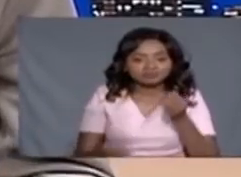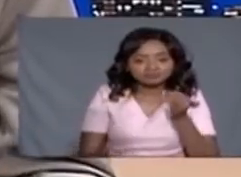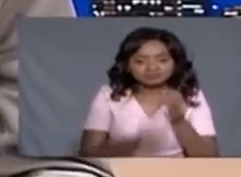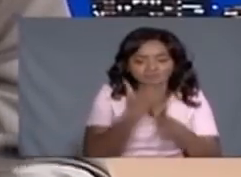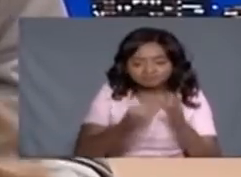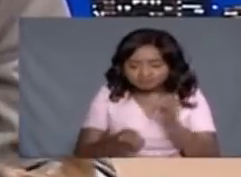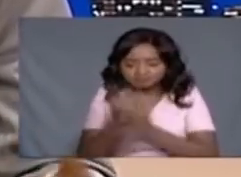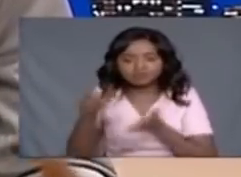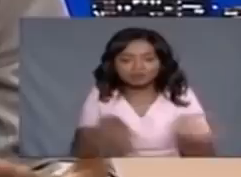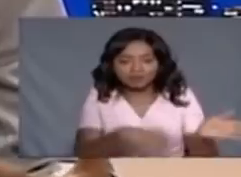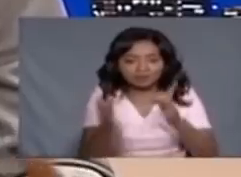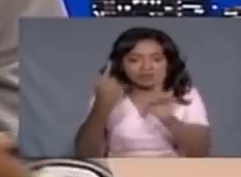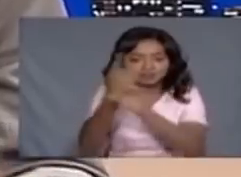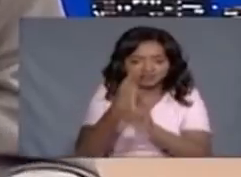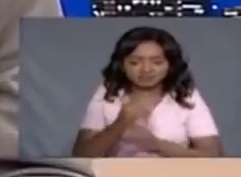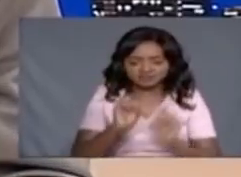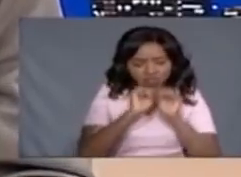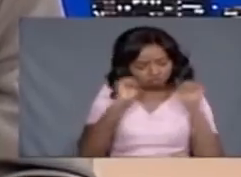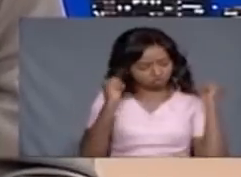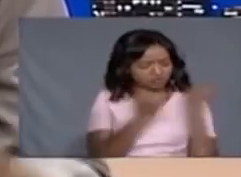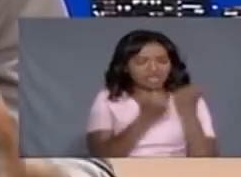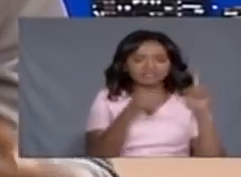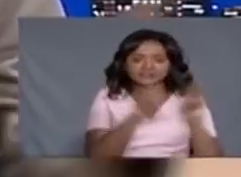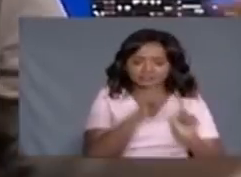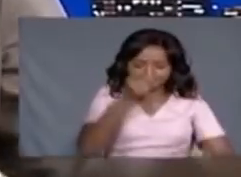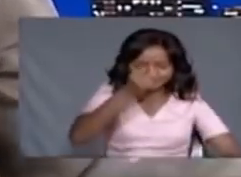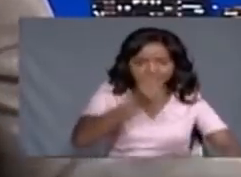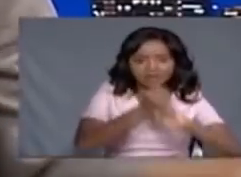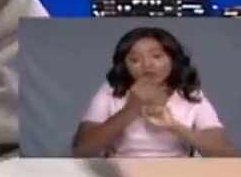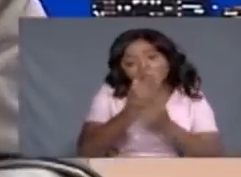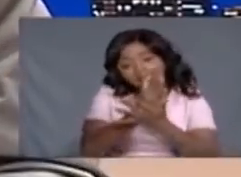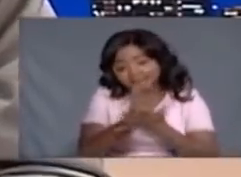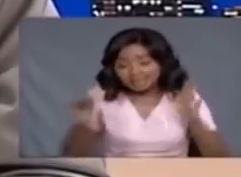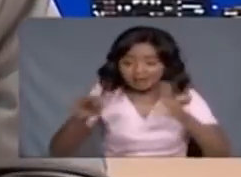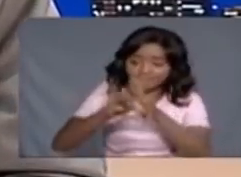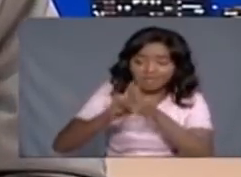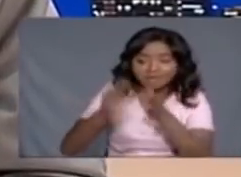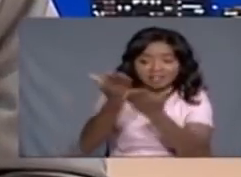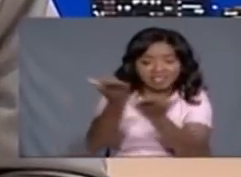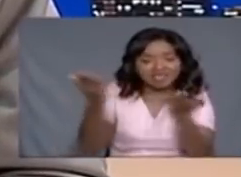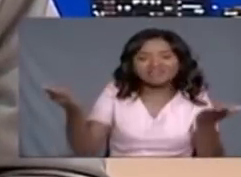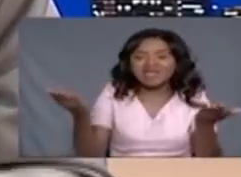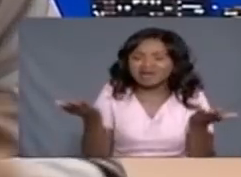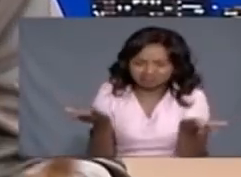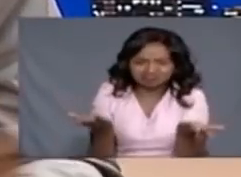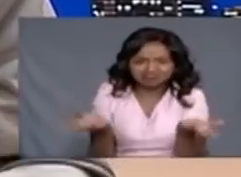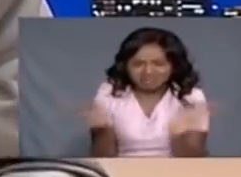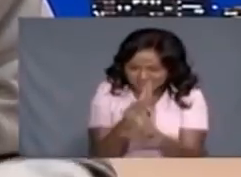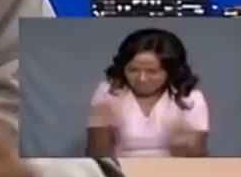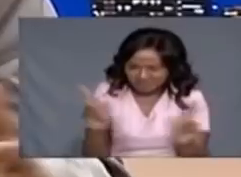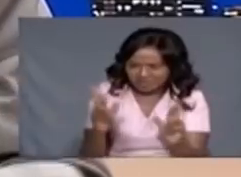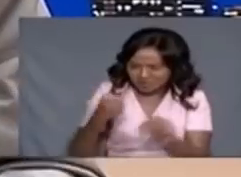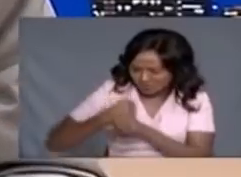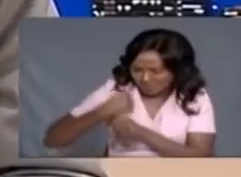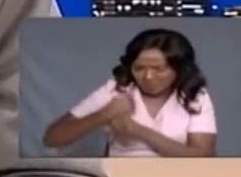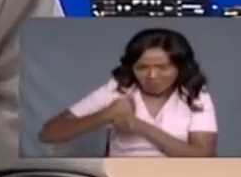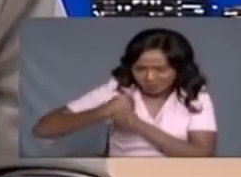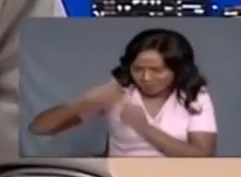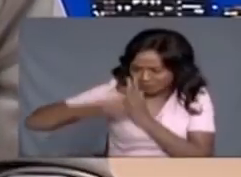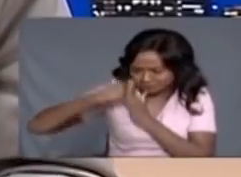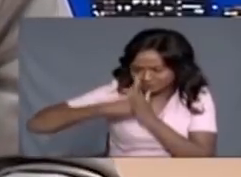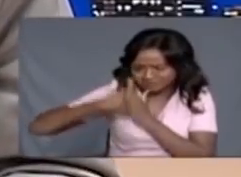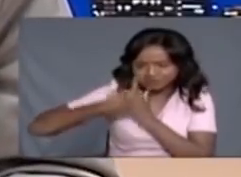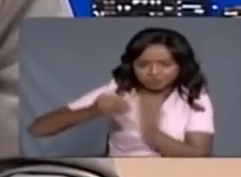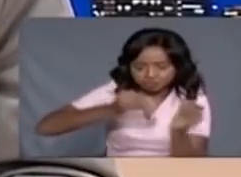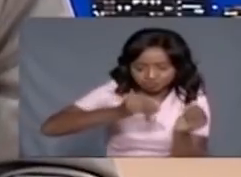team. Our society is involved. Some of our members are already on ground, working with locals and the Ministry